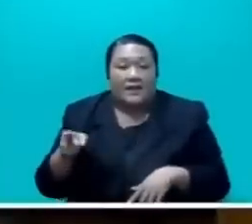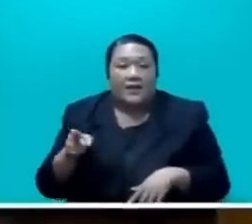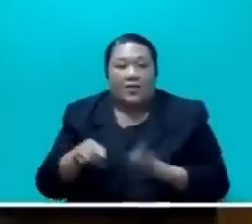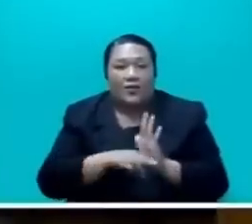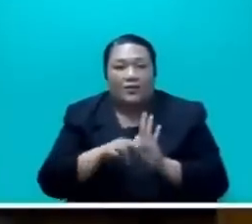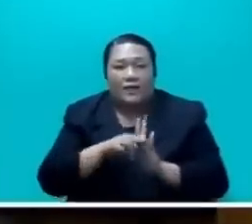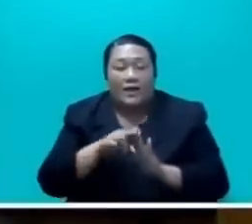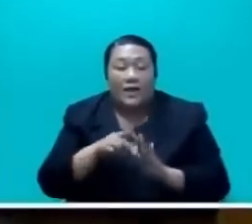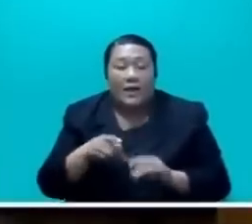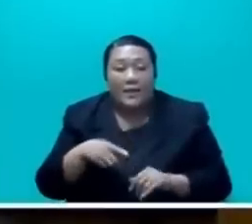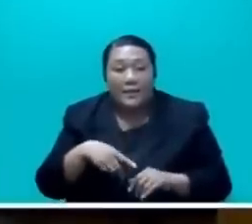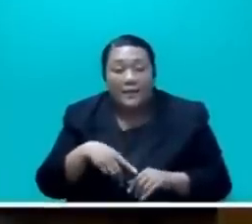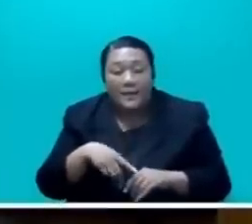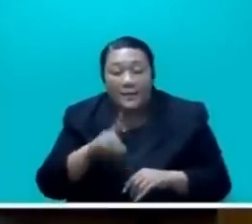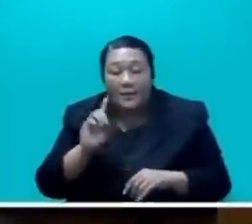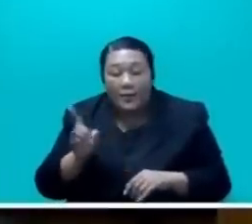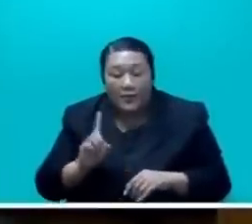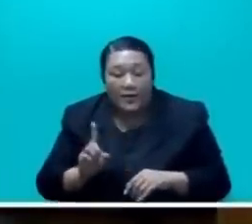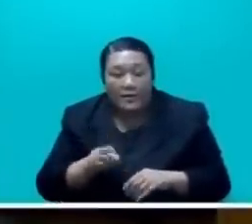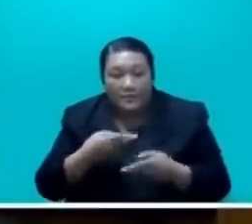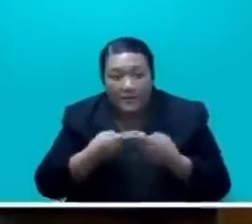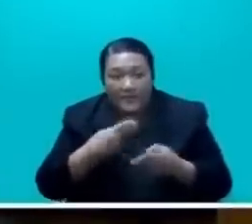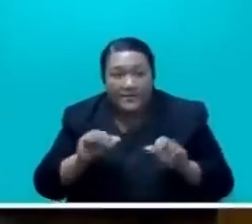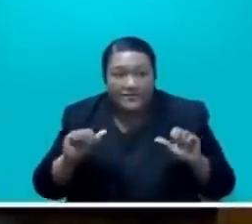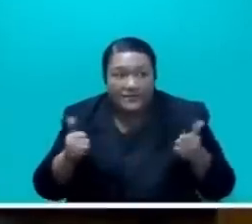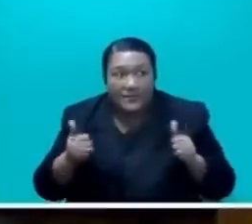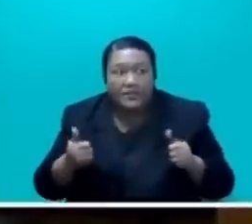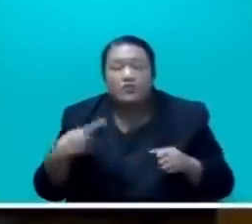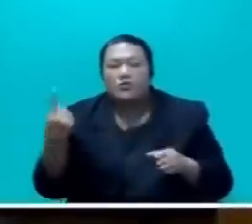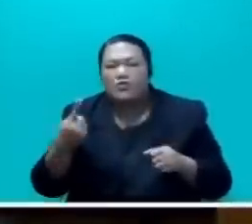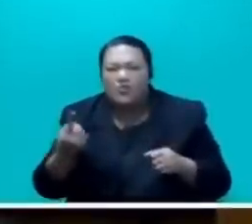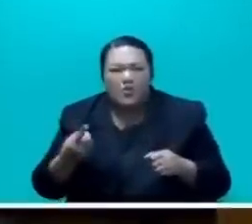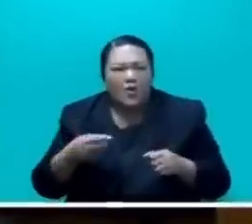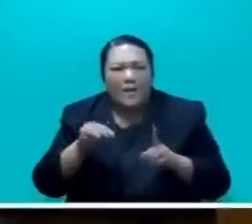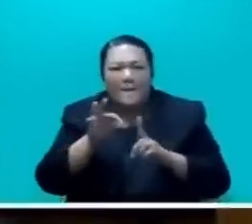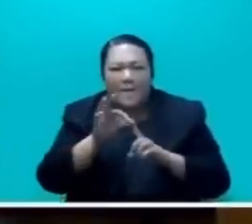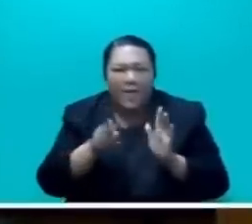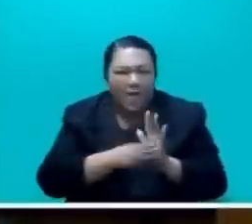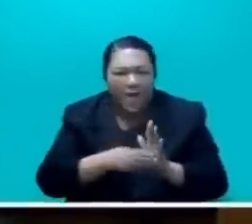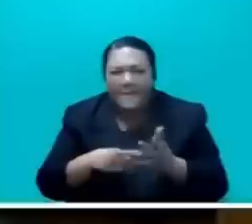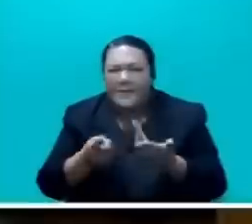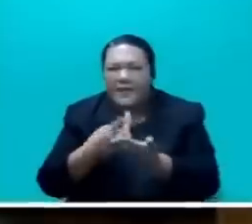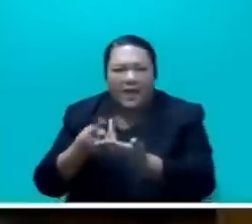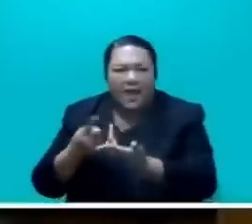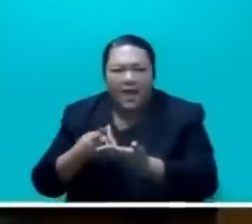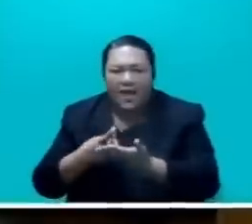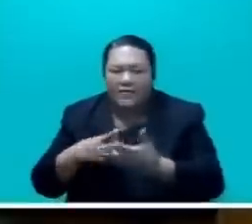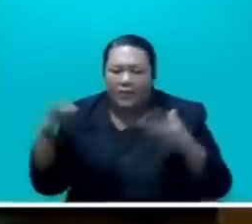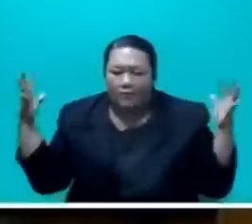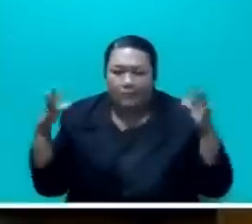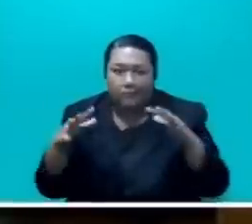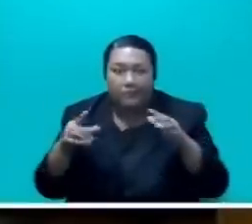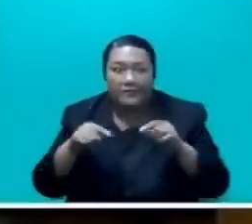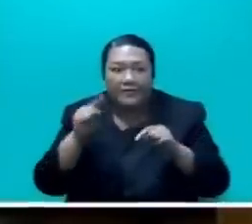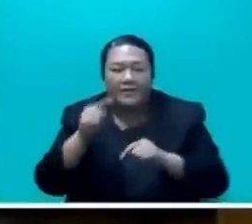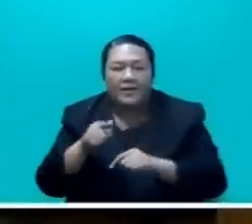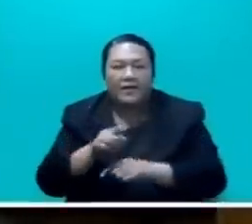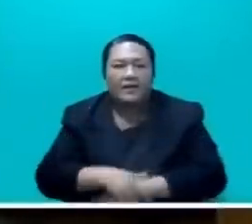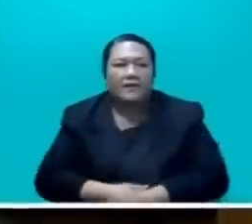there, 4,500 kings, presidents, prime ministers, and leaders from all over the world who had